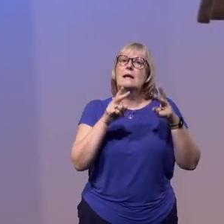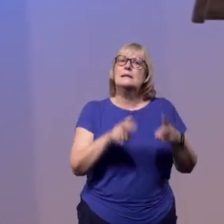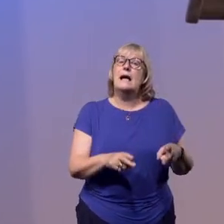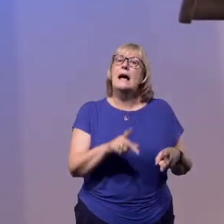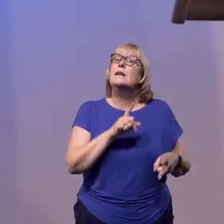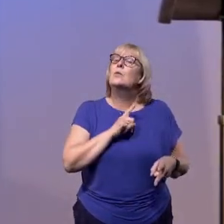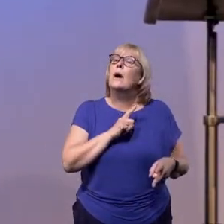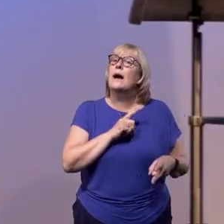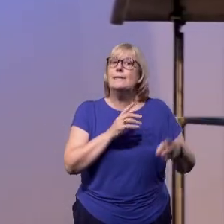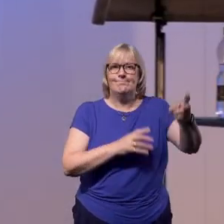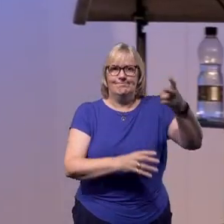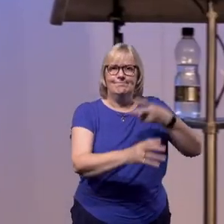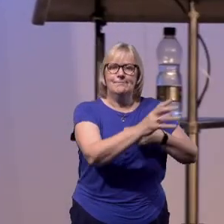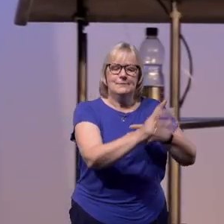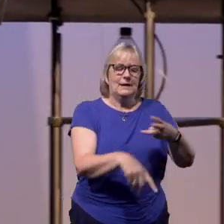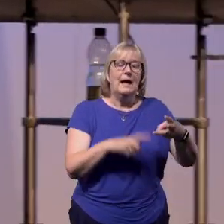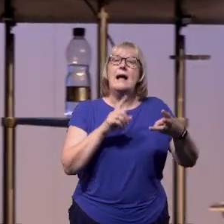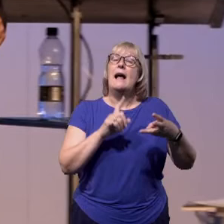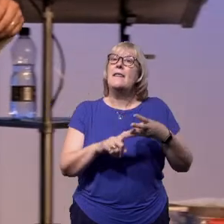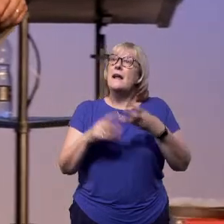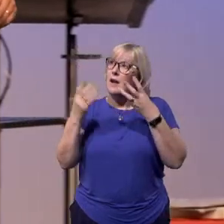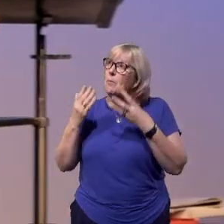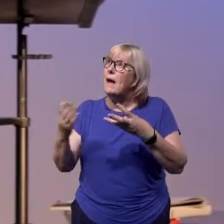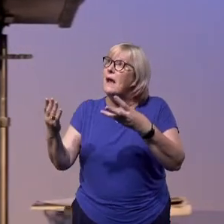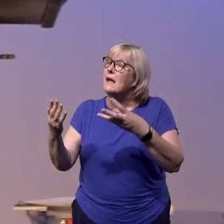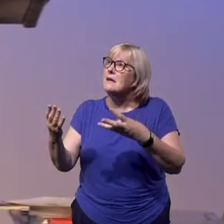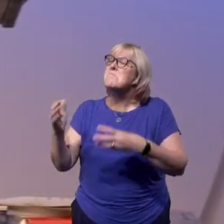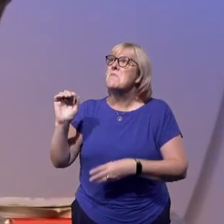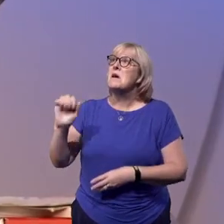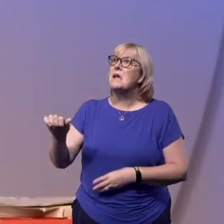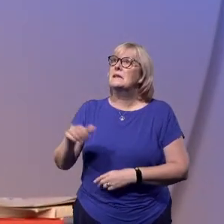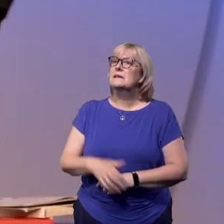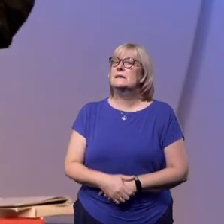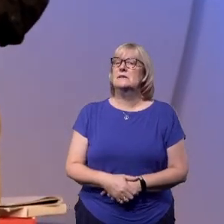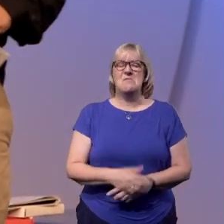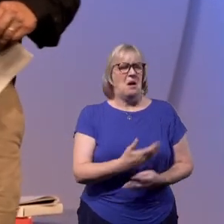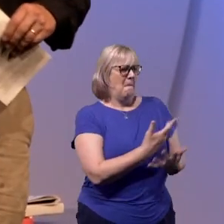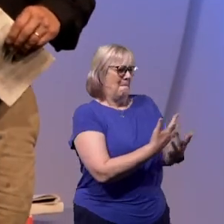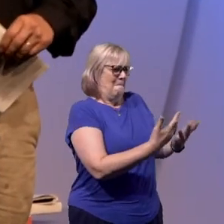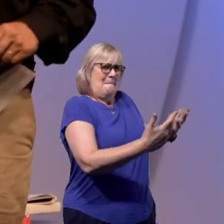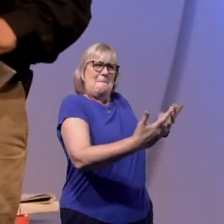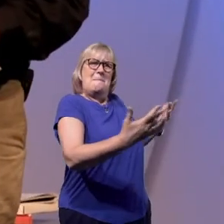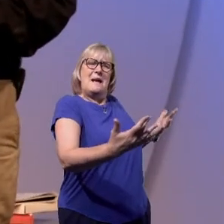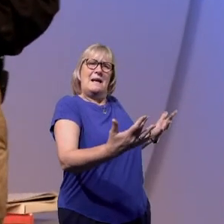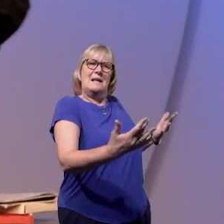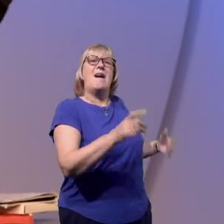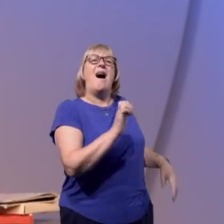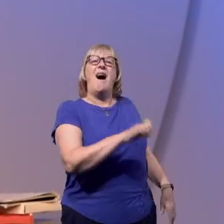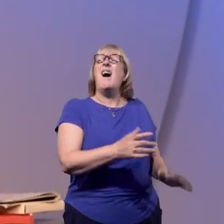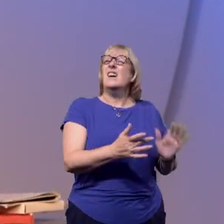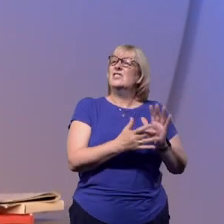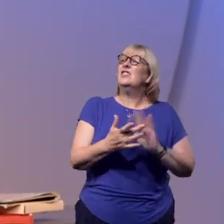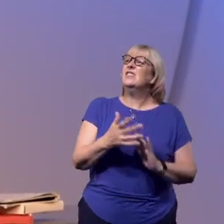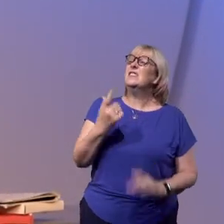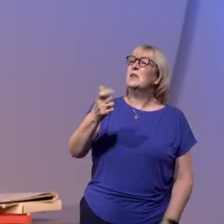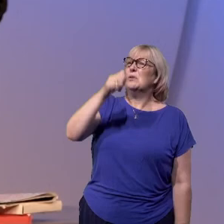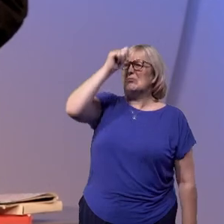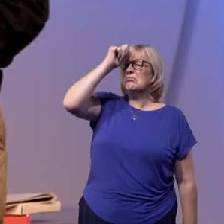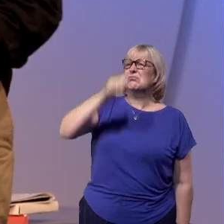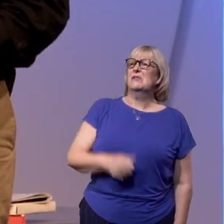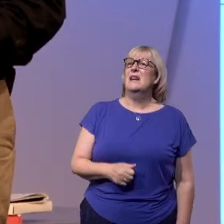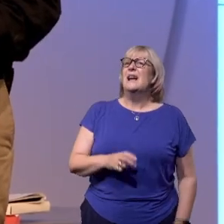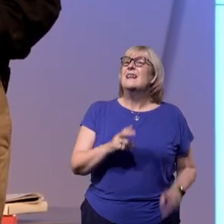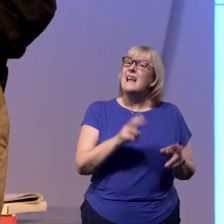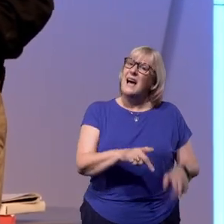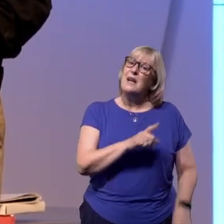And of course, there are millions who go, I know who Jesus is, I know why he died, and he gets an hour on Sunday